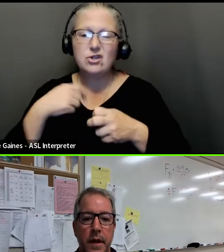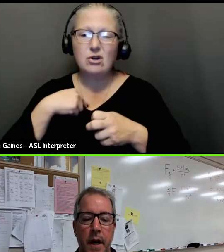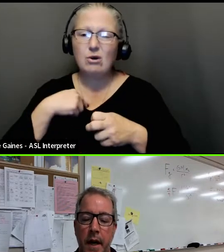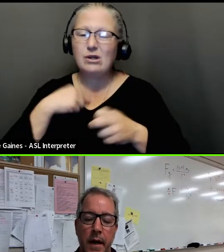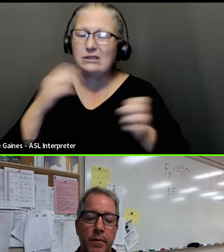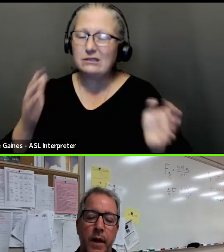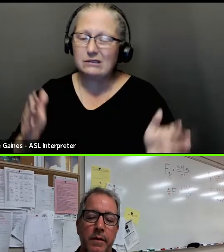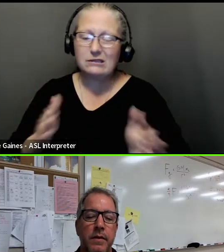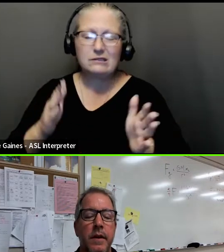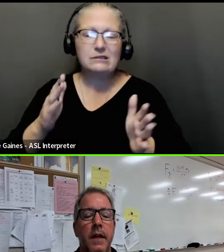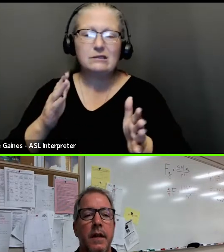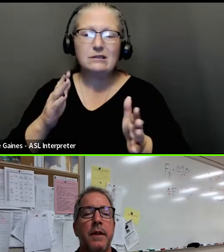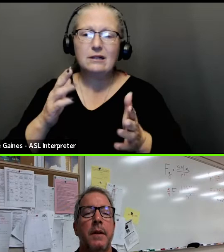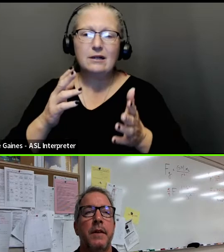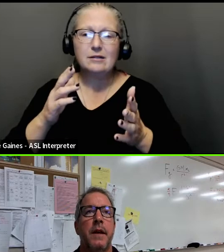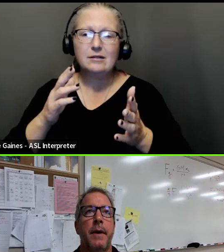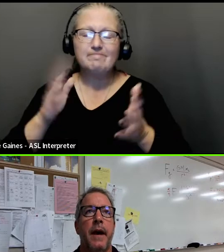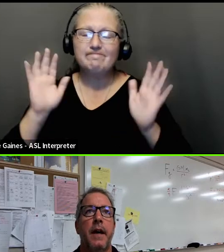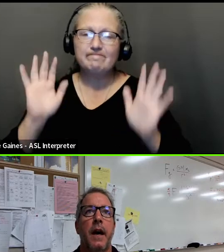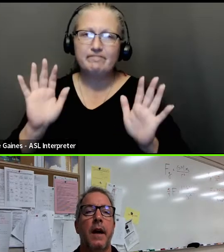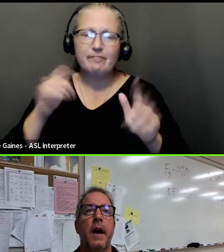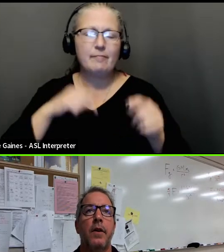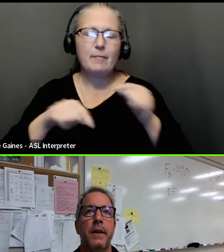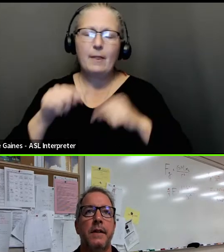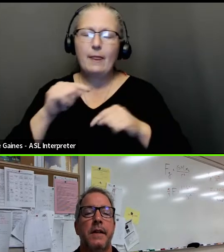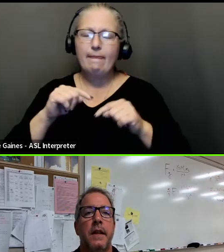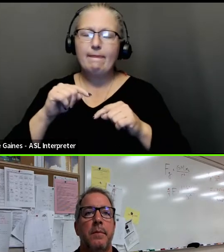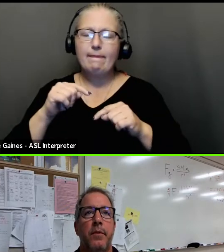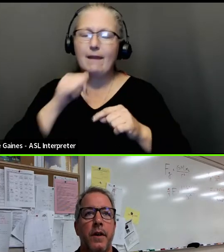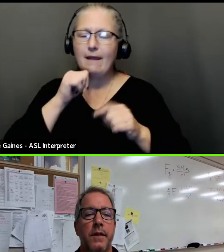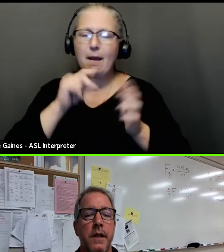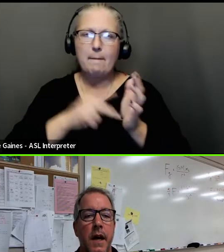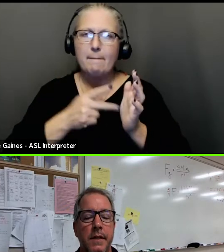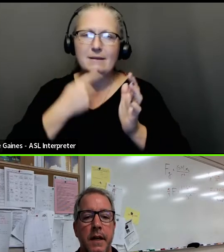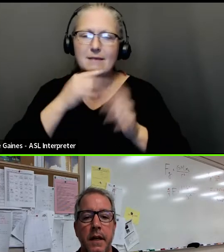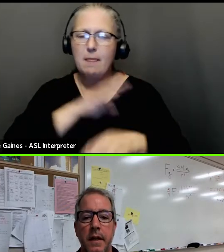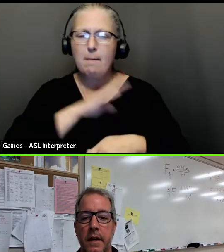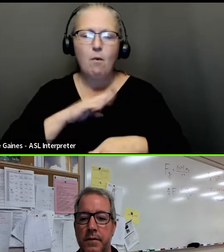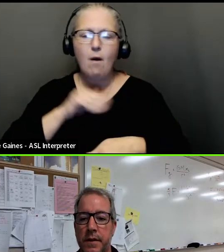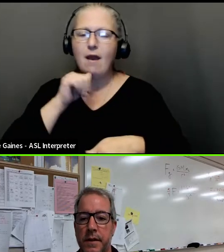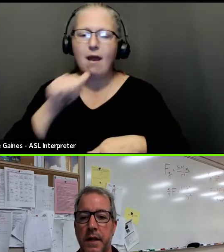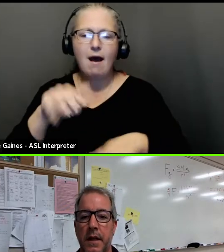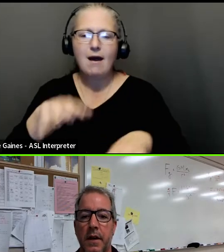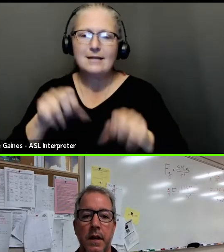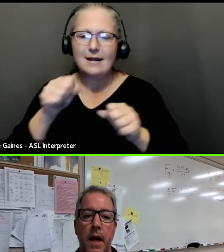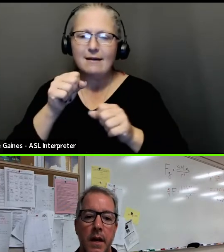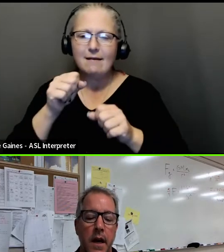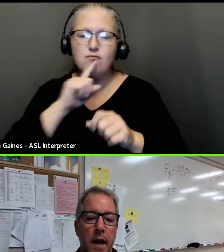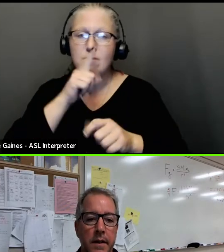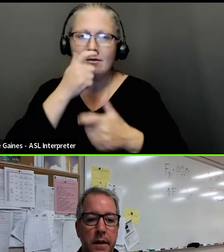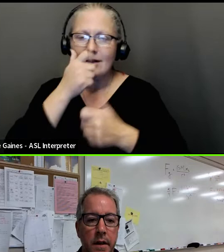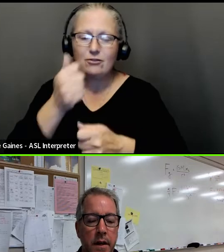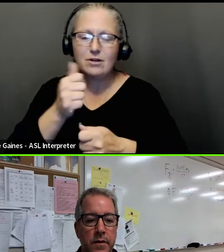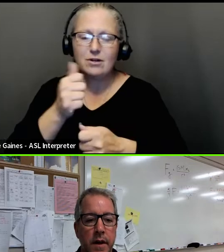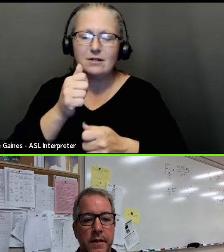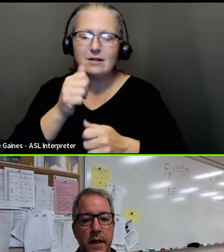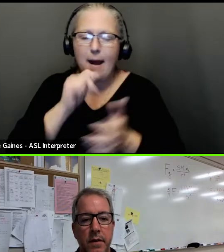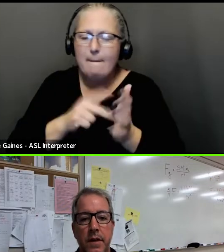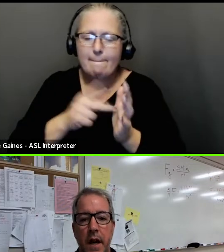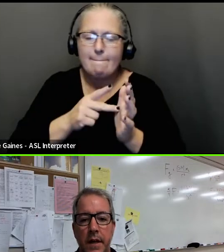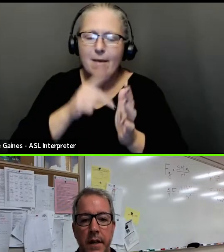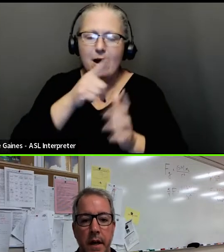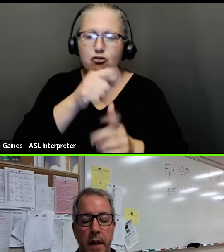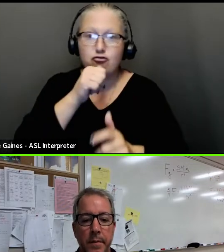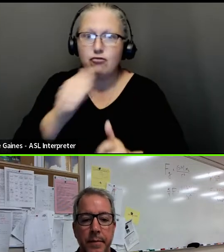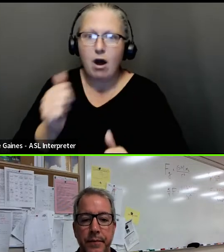board. Let me step back. I don't mean to say that the board is not taking interest in it and not addressing